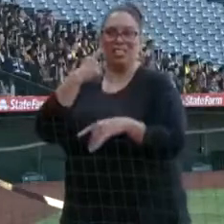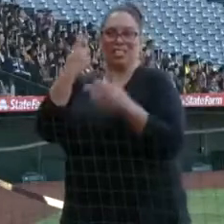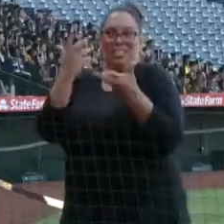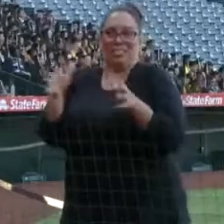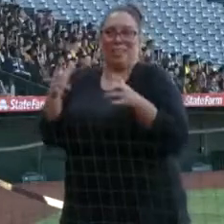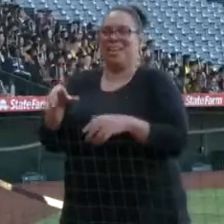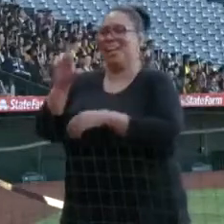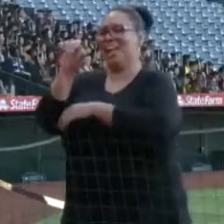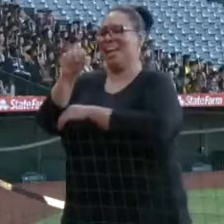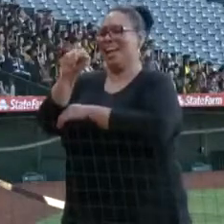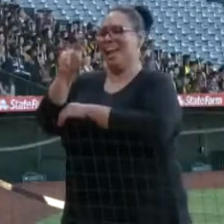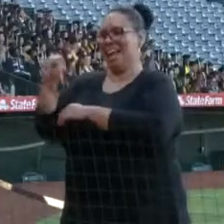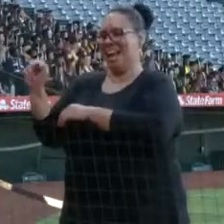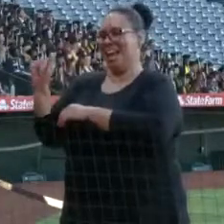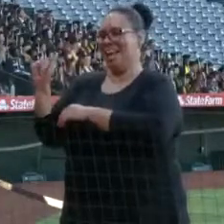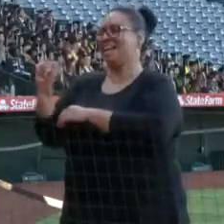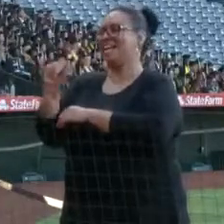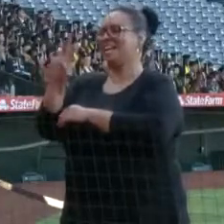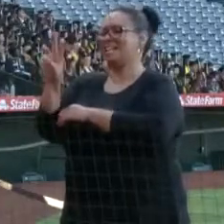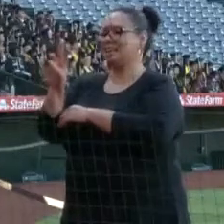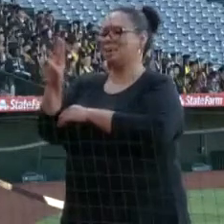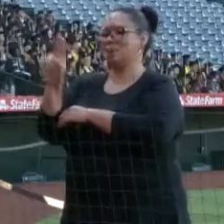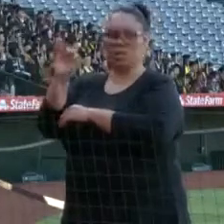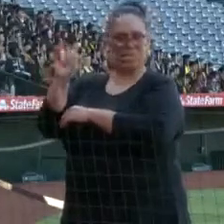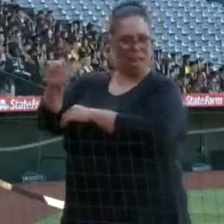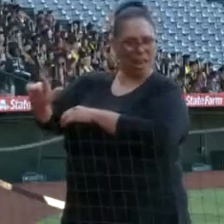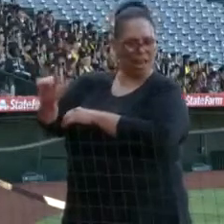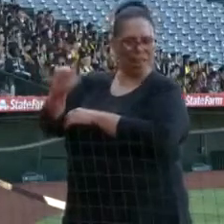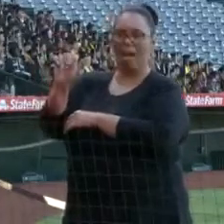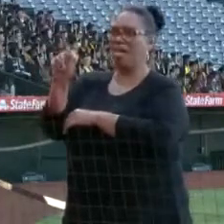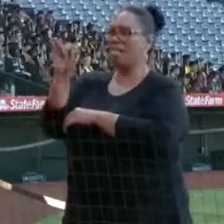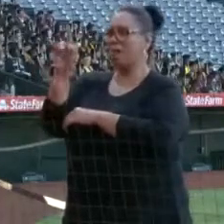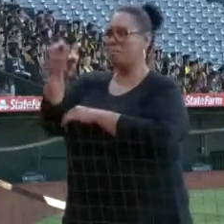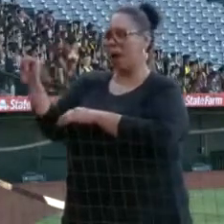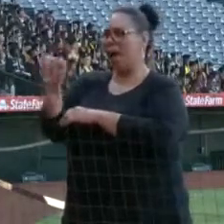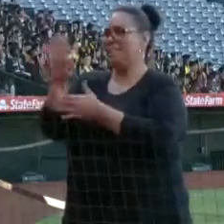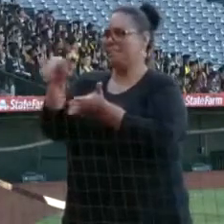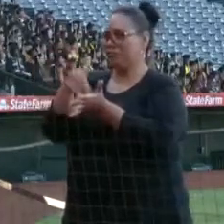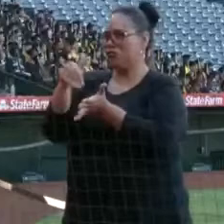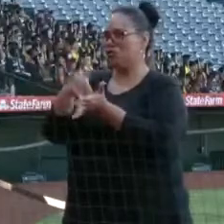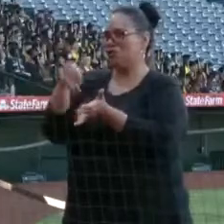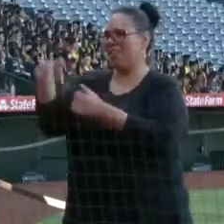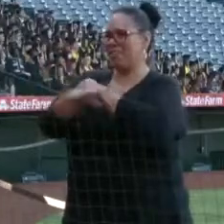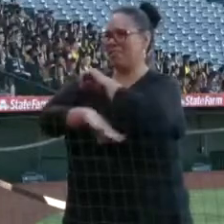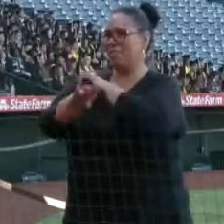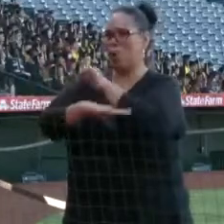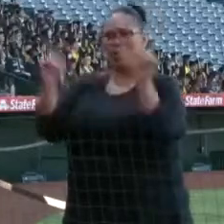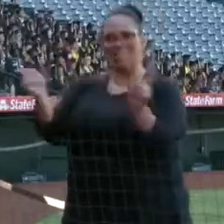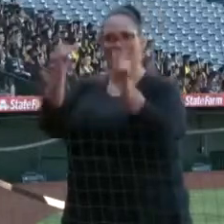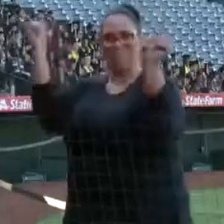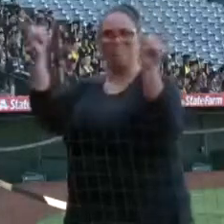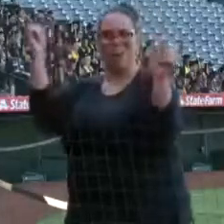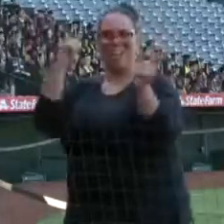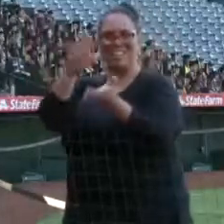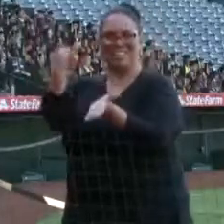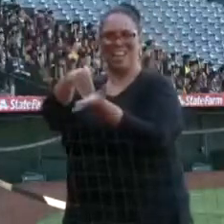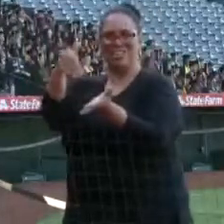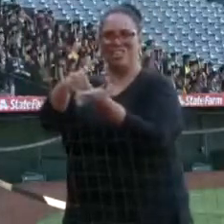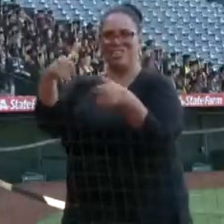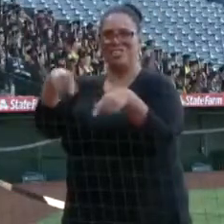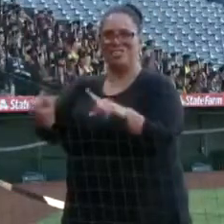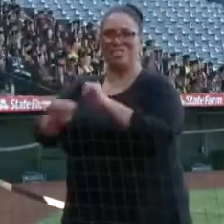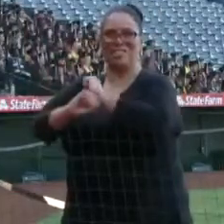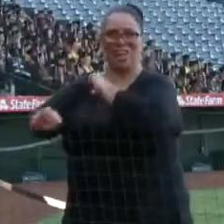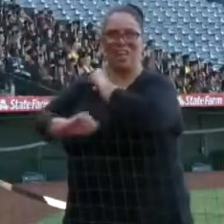Anna W. Nye Alumni Center this coming fall. We will celebrate the grand opening of the center during the Founders